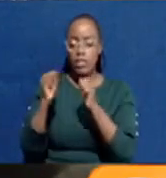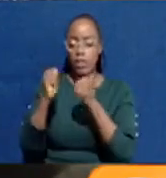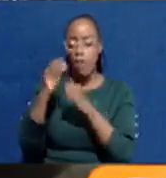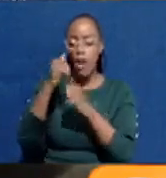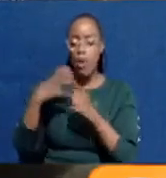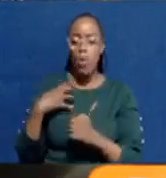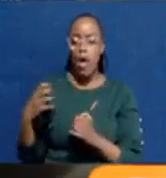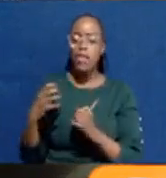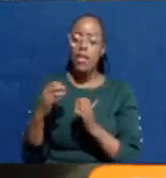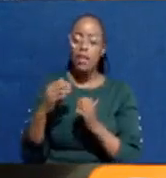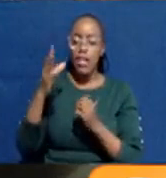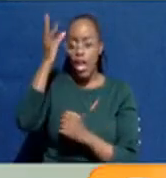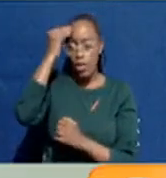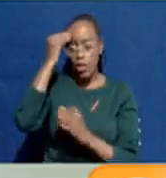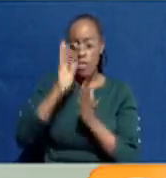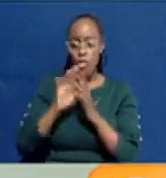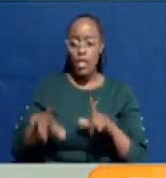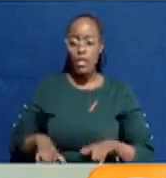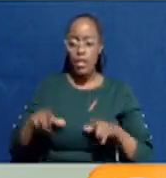wealth, education and life.